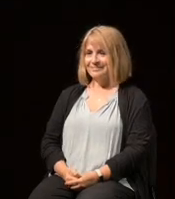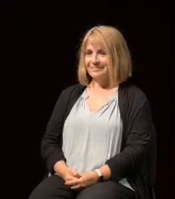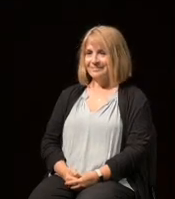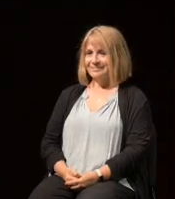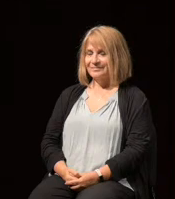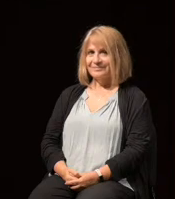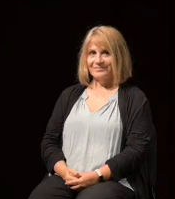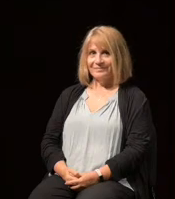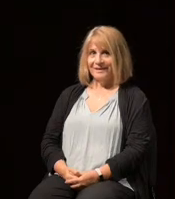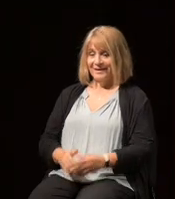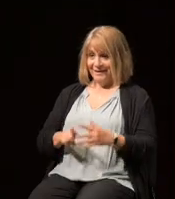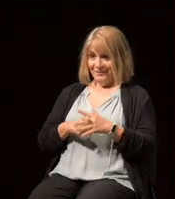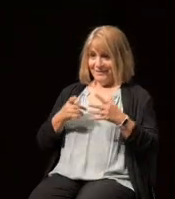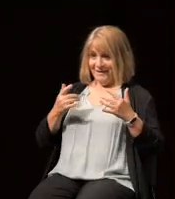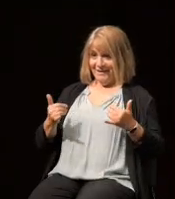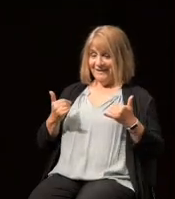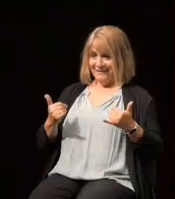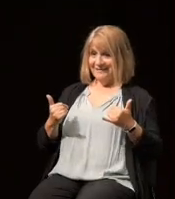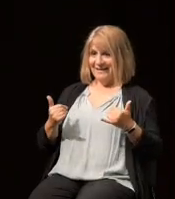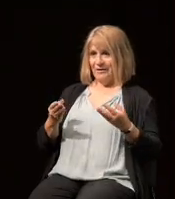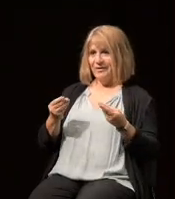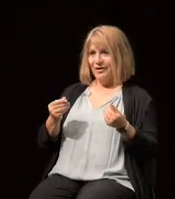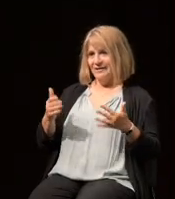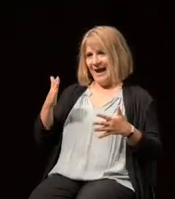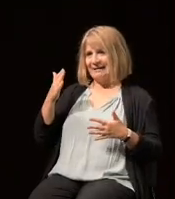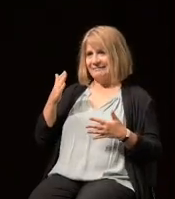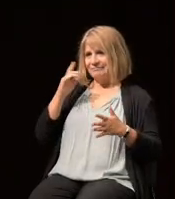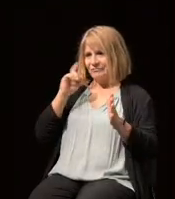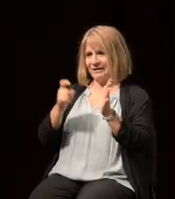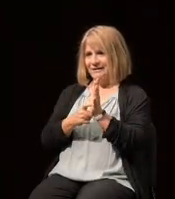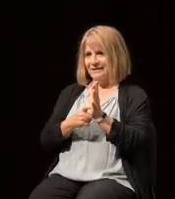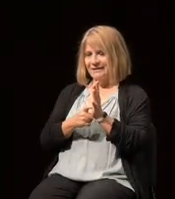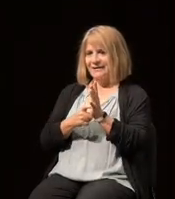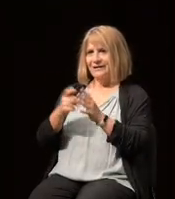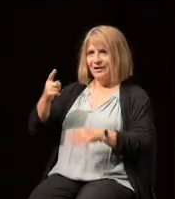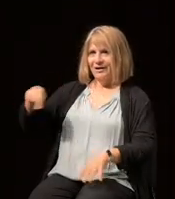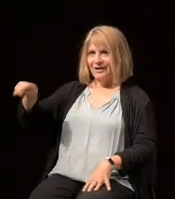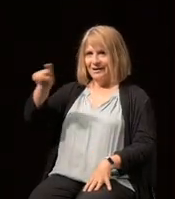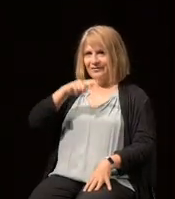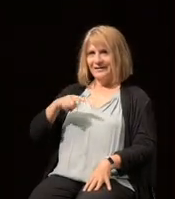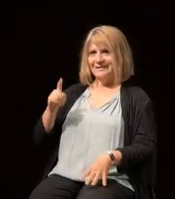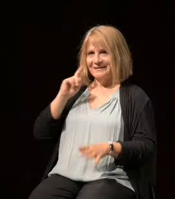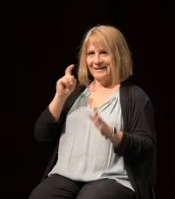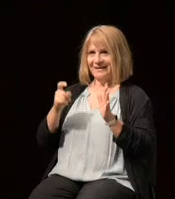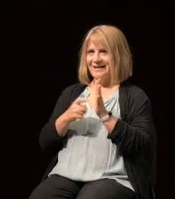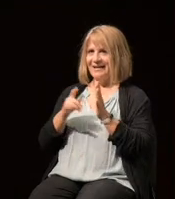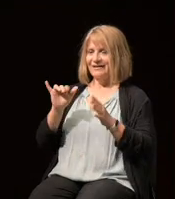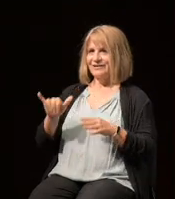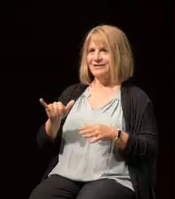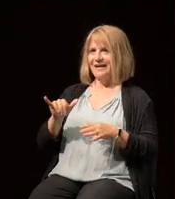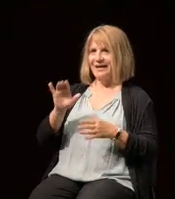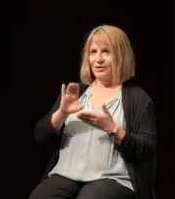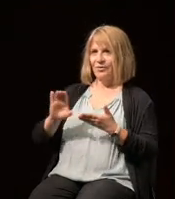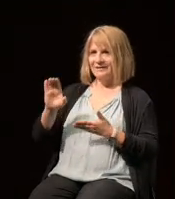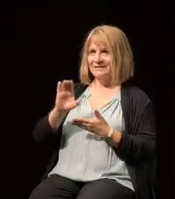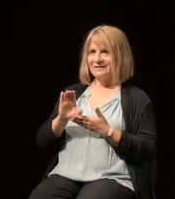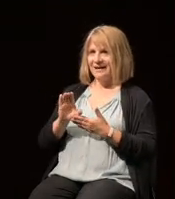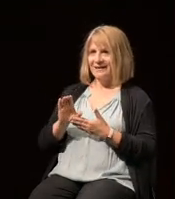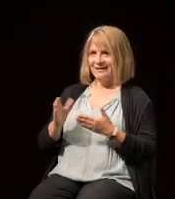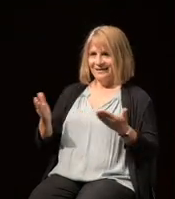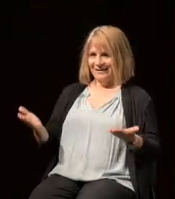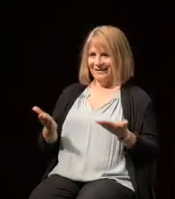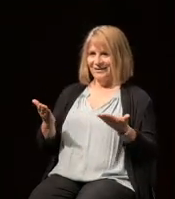Let's begin today with our land acknowledgement. We collectively acknowledge that Cuesta College occupies the